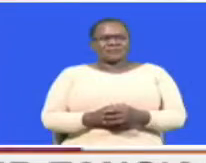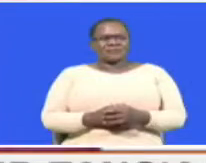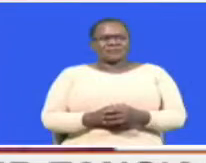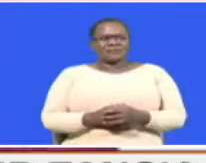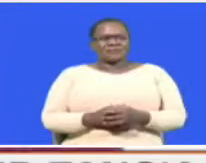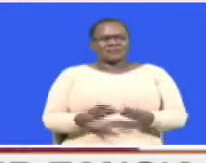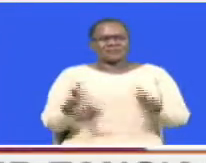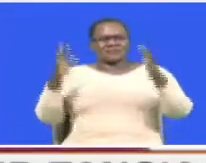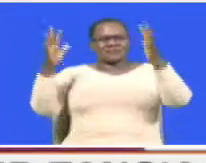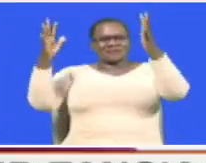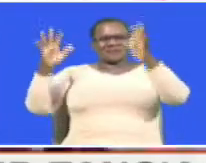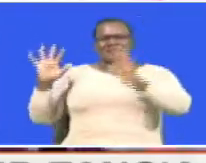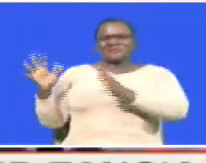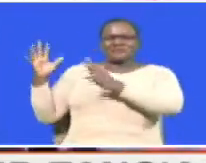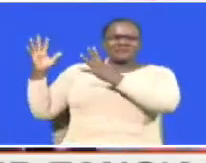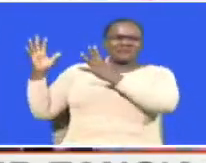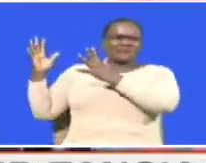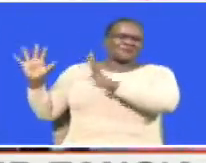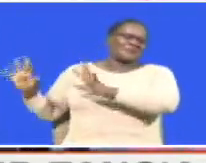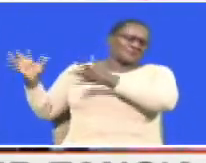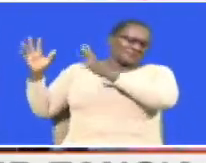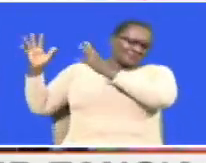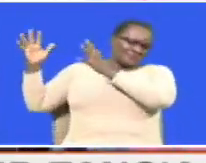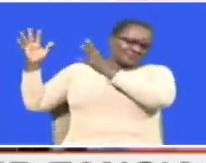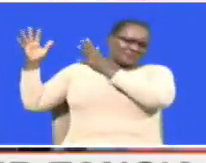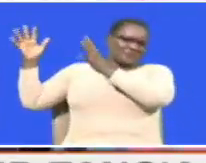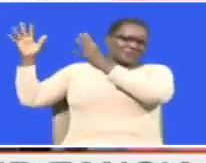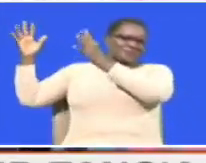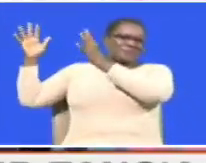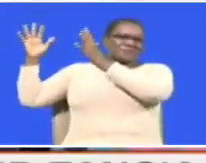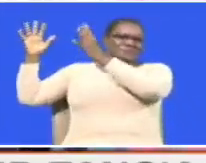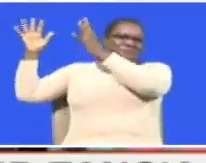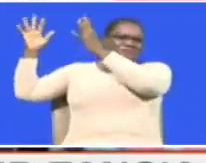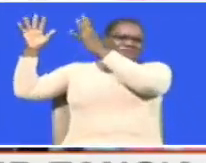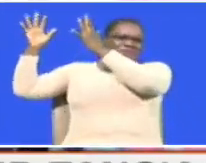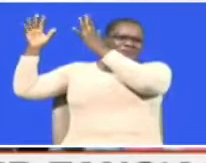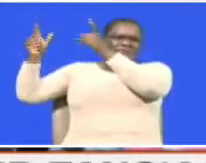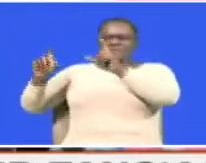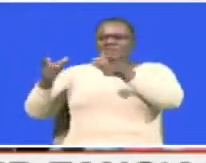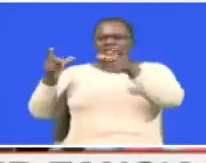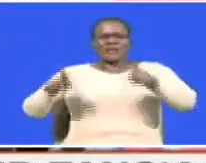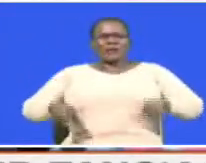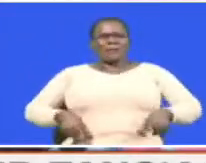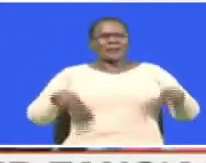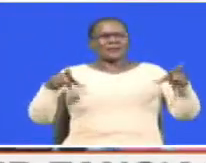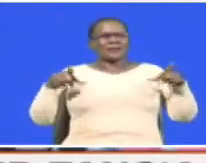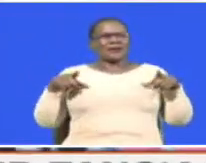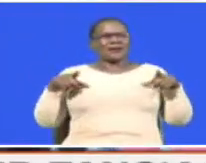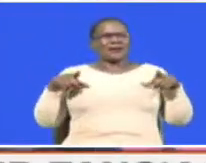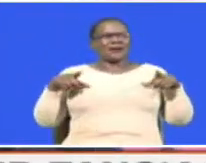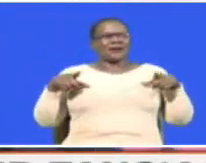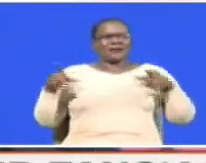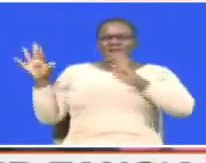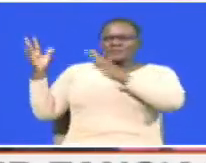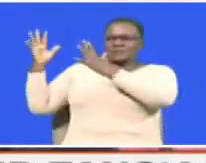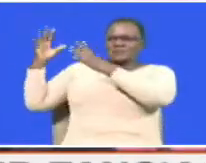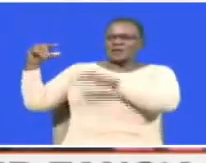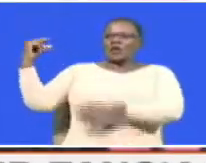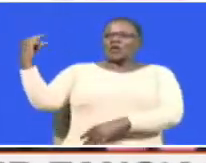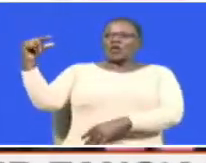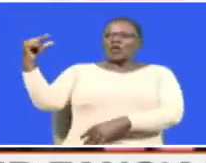Well done. Makofi for Radio Maisha. Gold